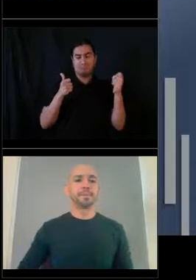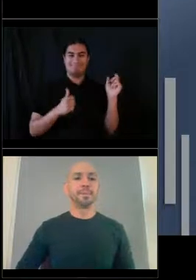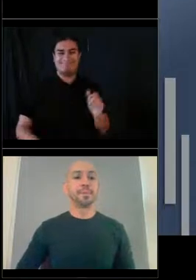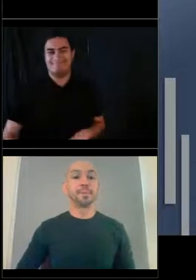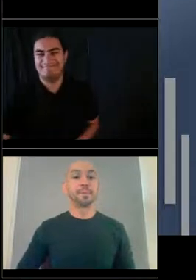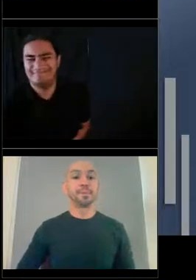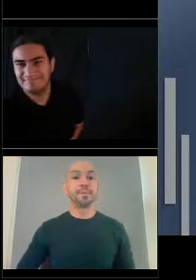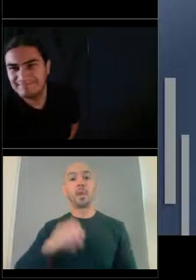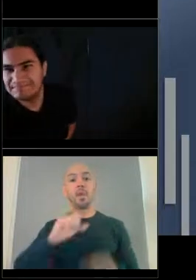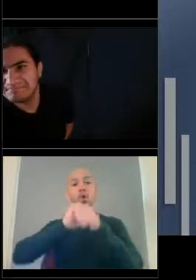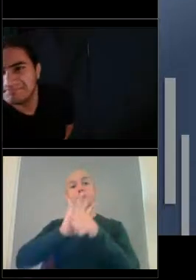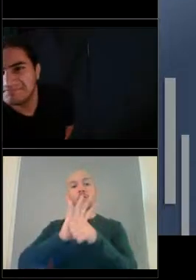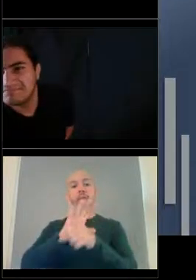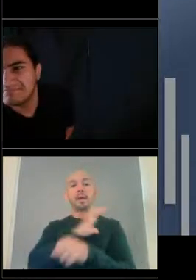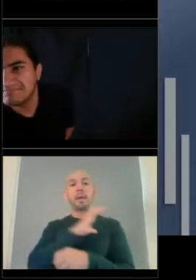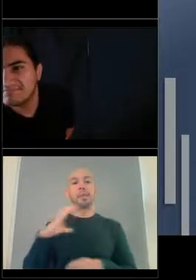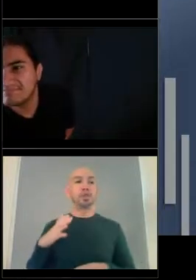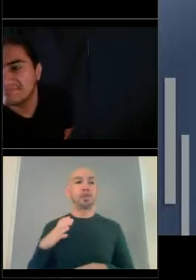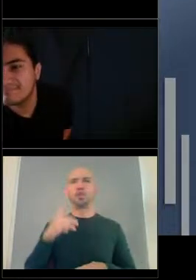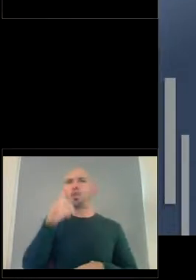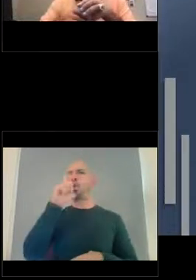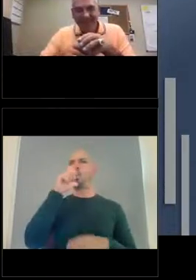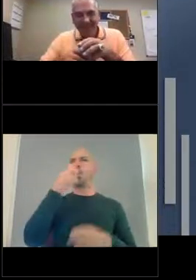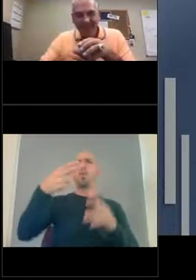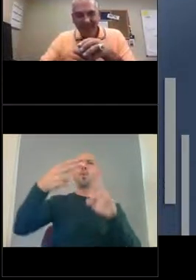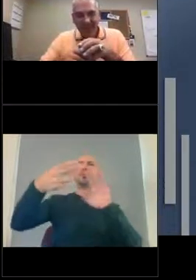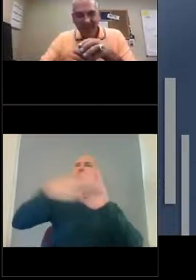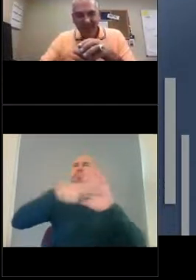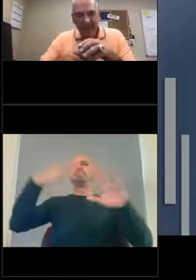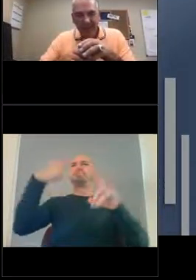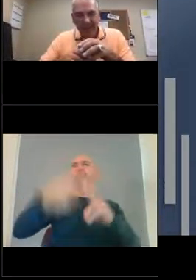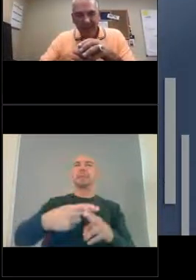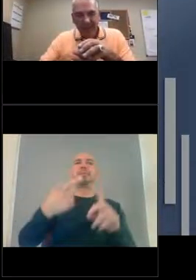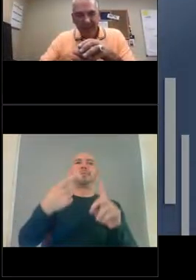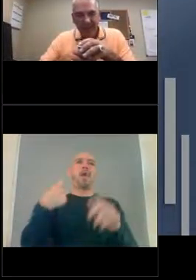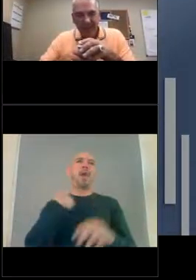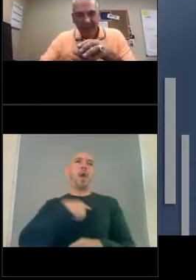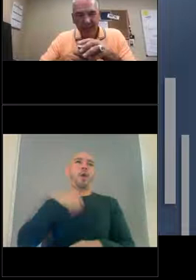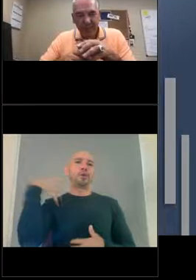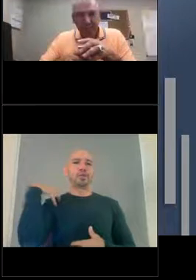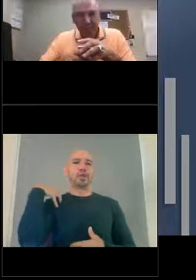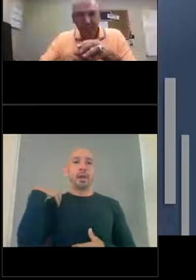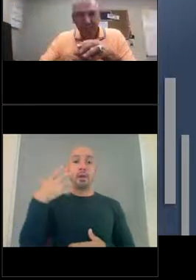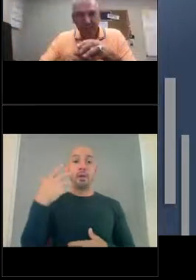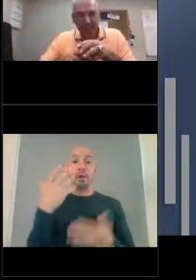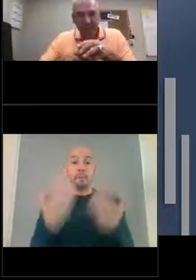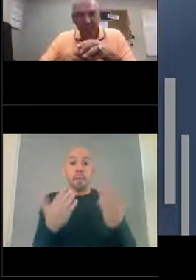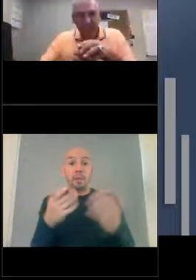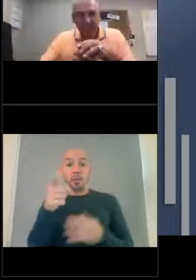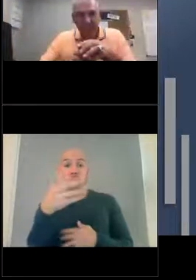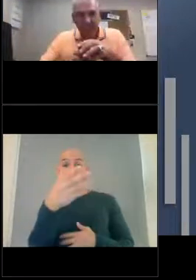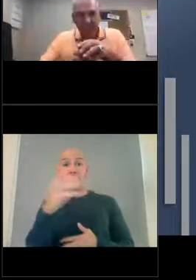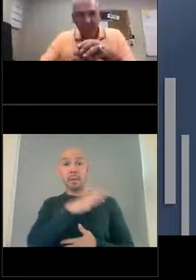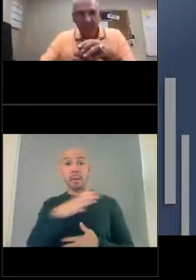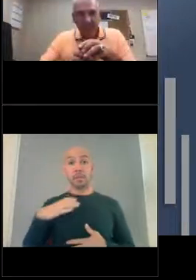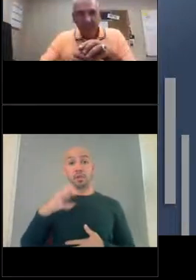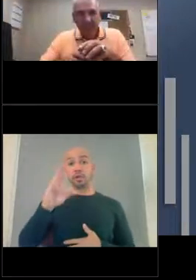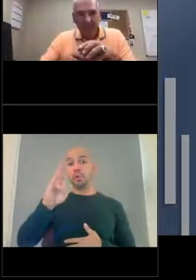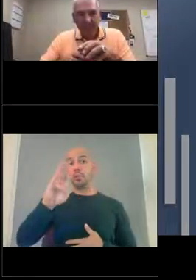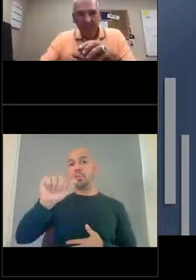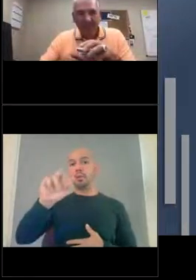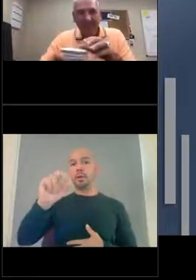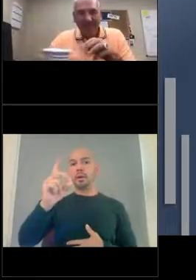hovid commissioners coined by our chair and so perhaps you and commissioner bradshaw can create your own